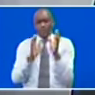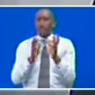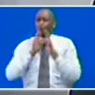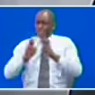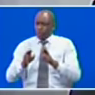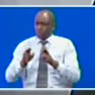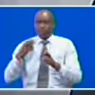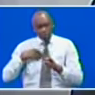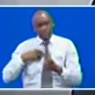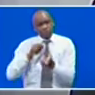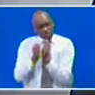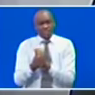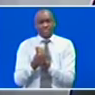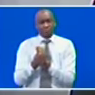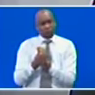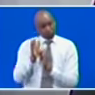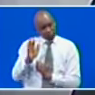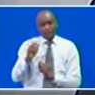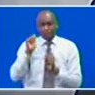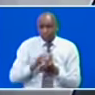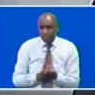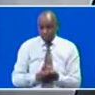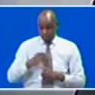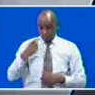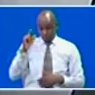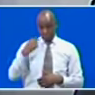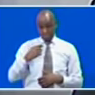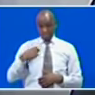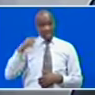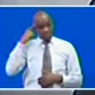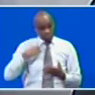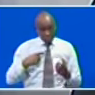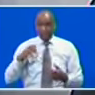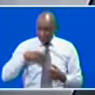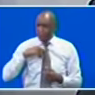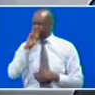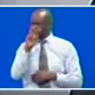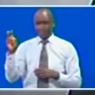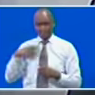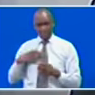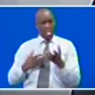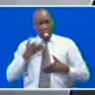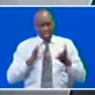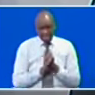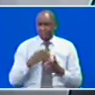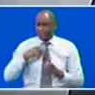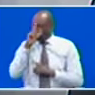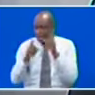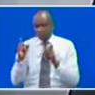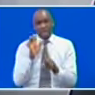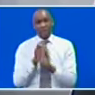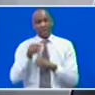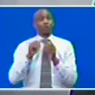results and the anxiety that it places. Because for me, I look at the reactions that I'm seeing and some of the questions that are being raised around the